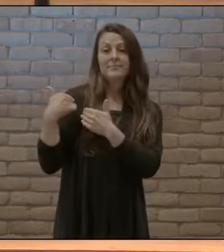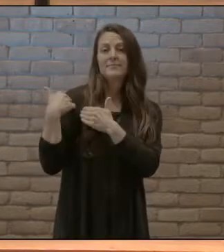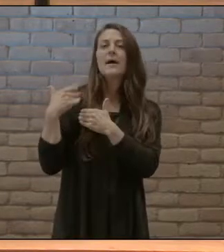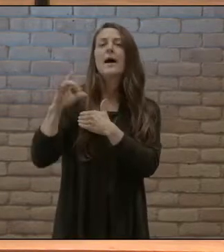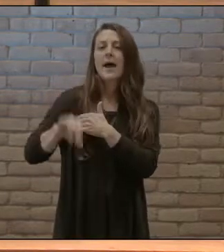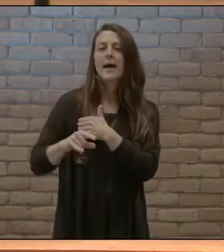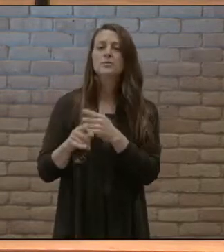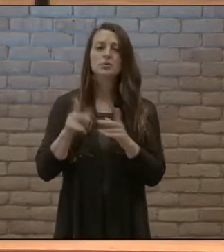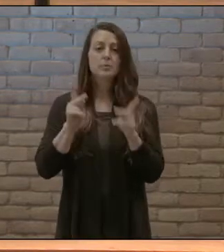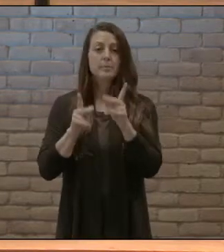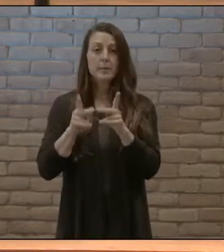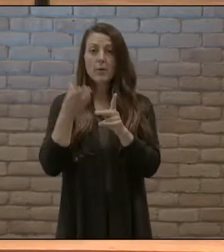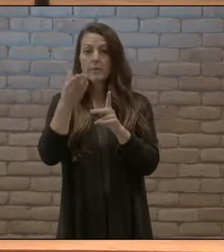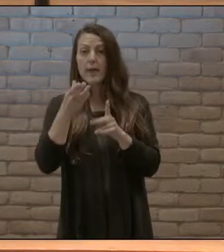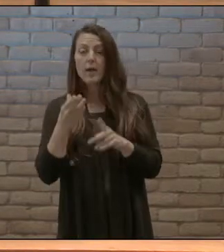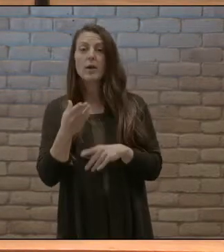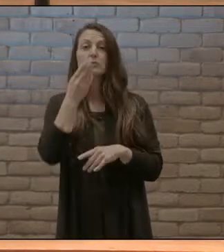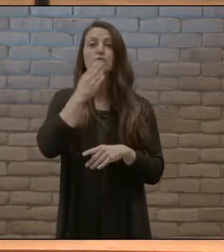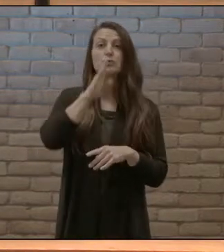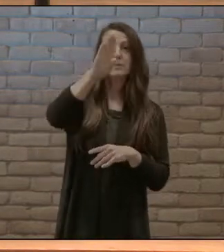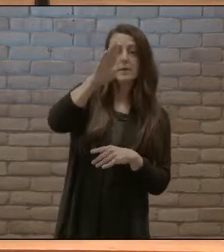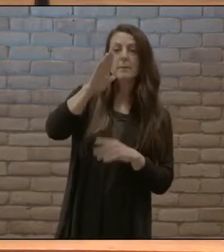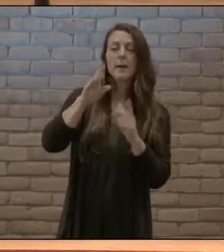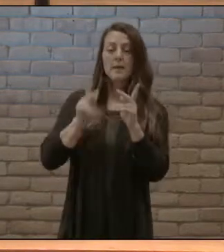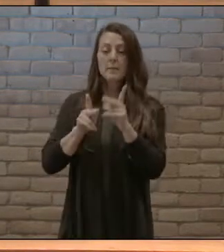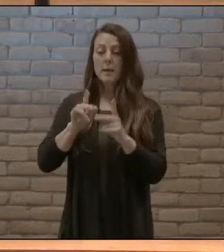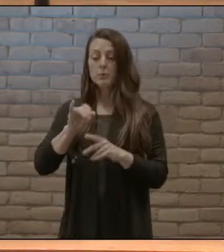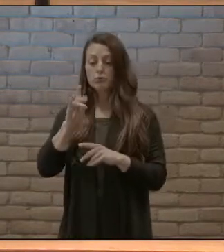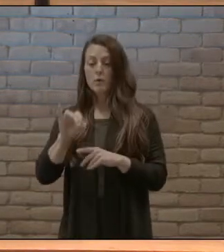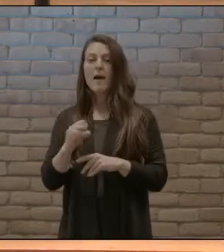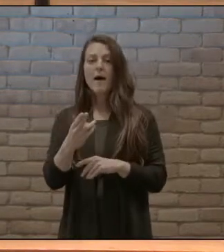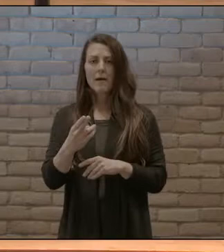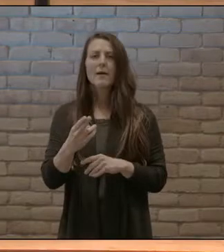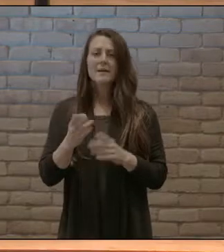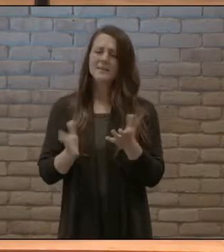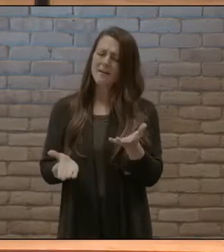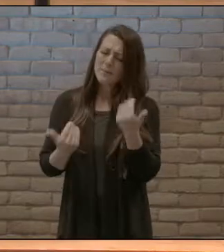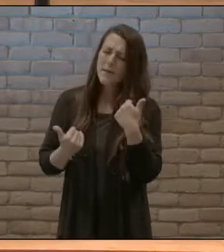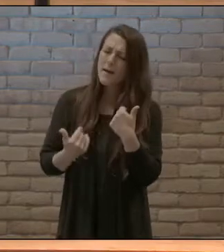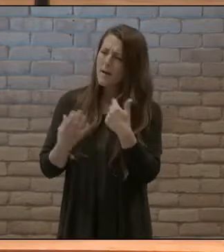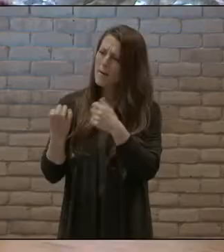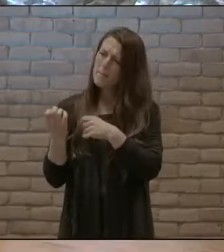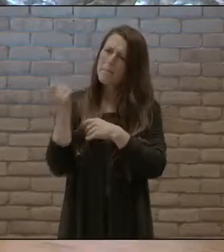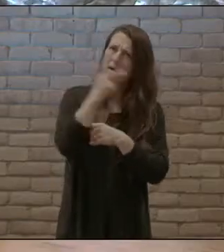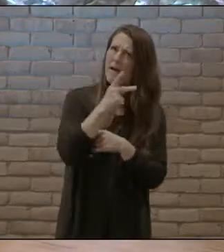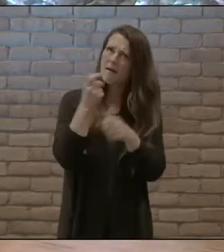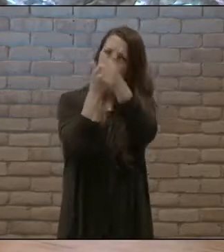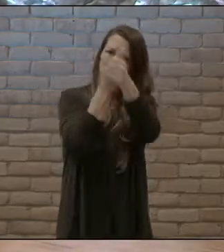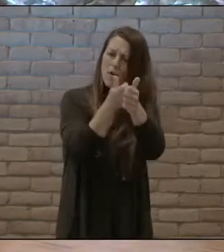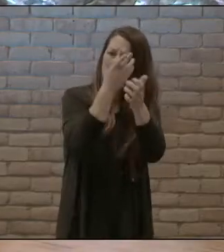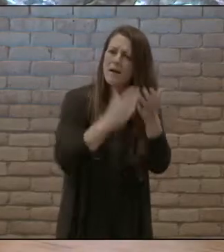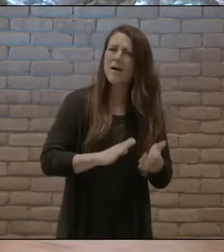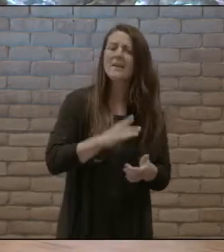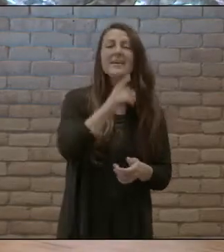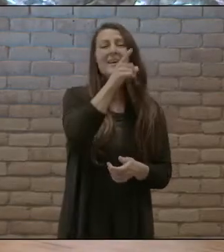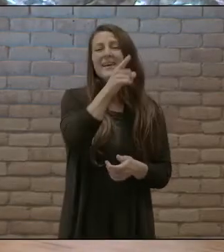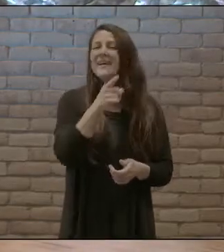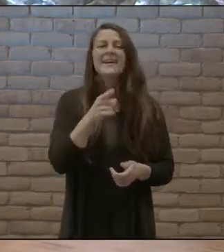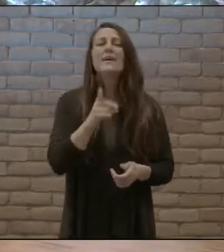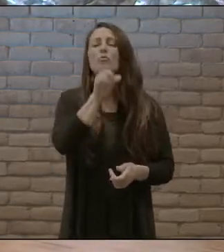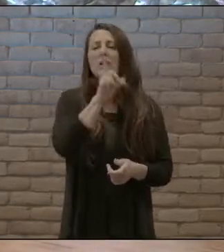calling the people of Jerusalem and Judah back to God. And you heard that in the reading. He said, man, I've been doing this